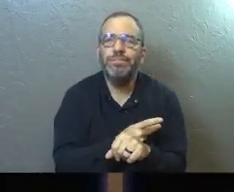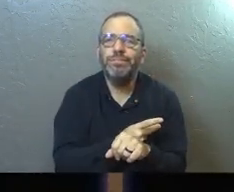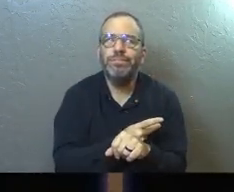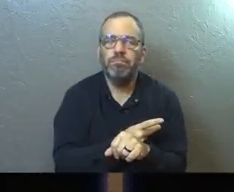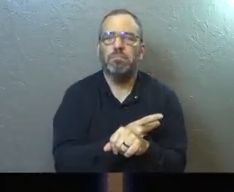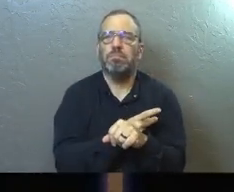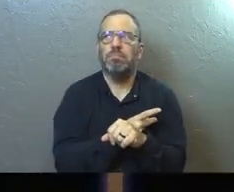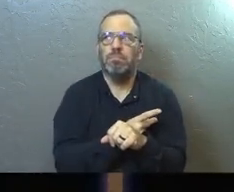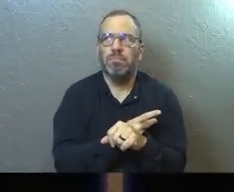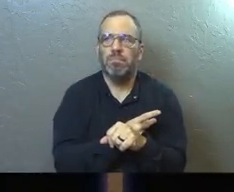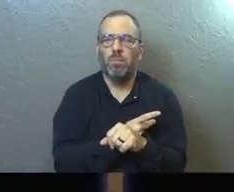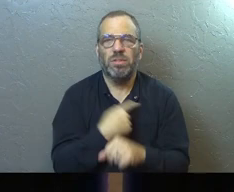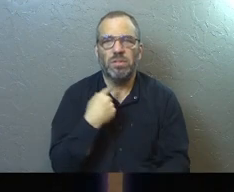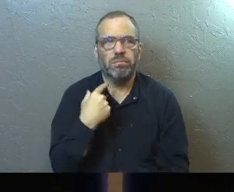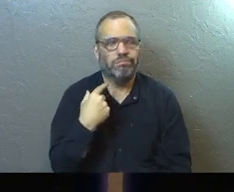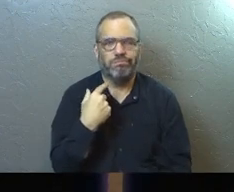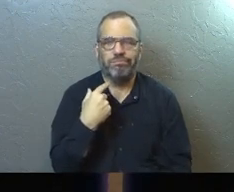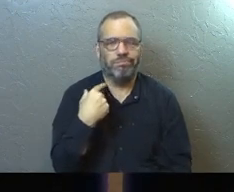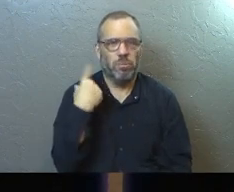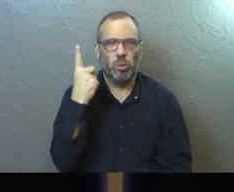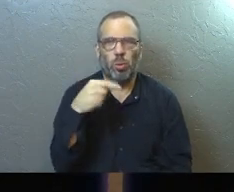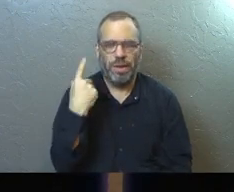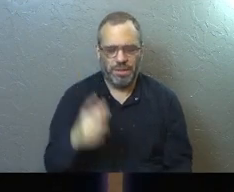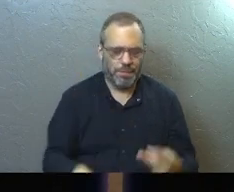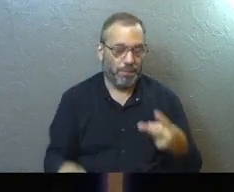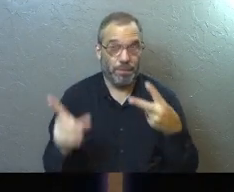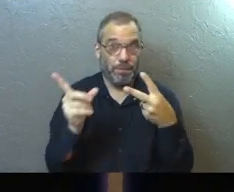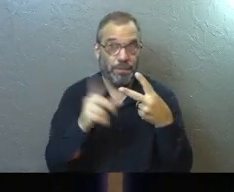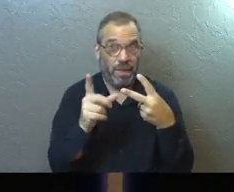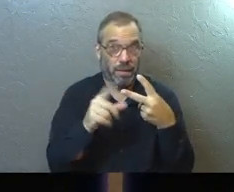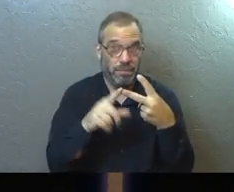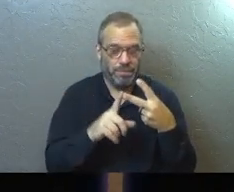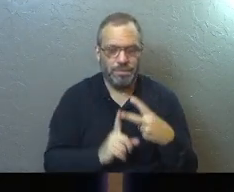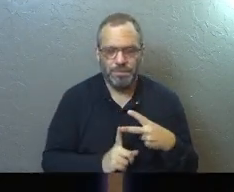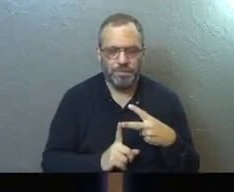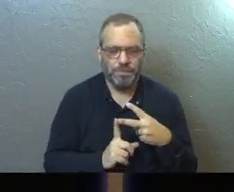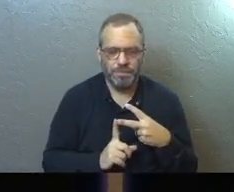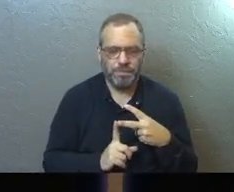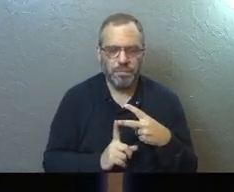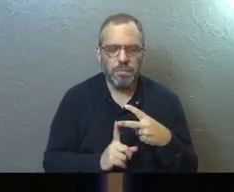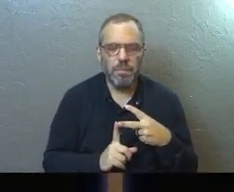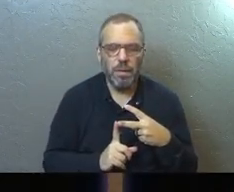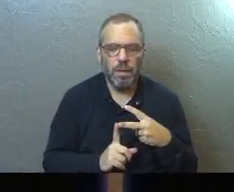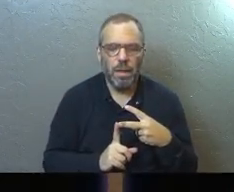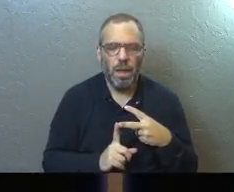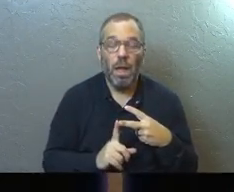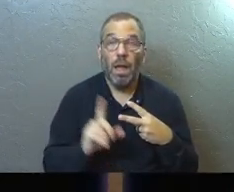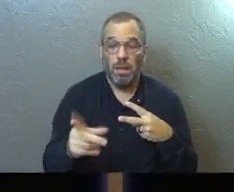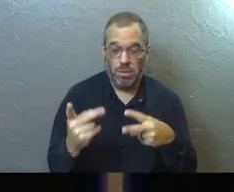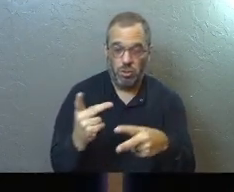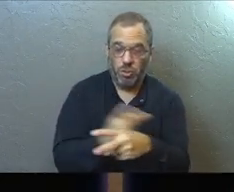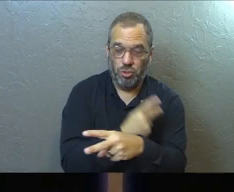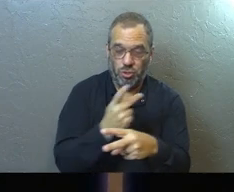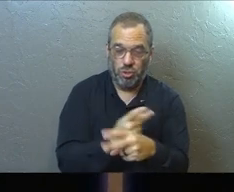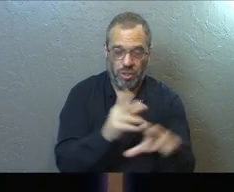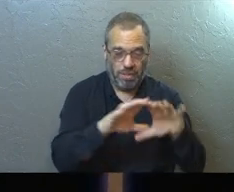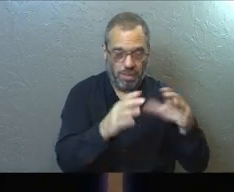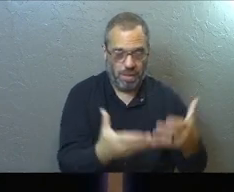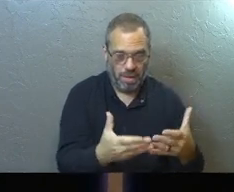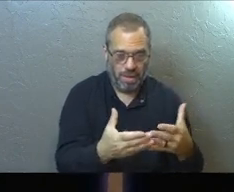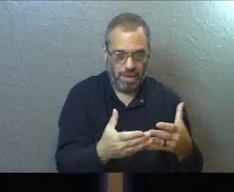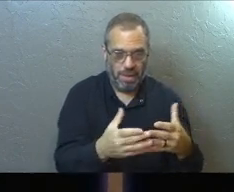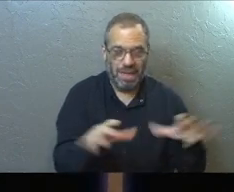which is wild to me. The next thing I want you to see is the sheep